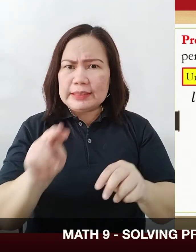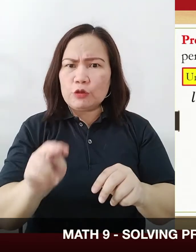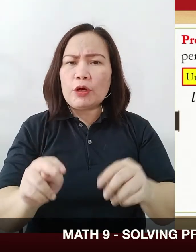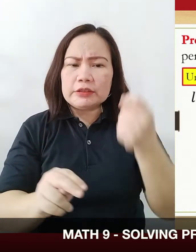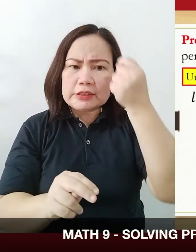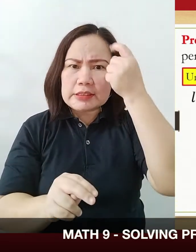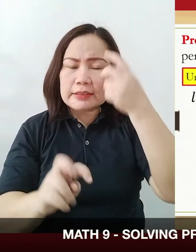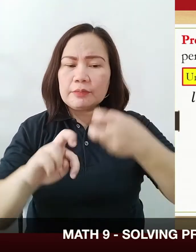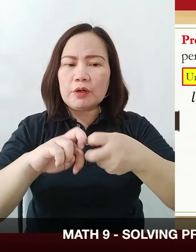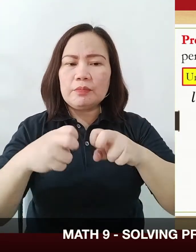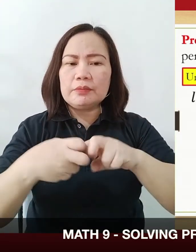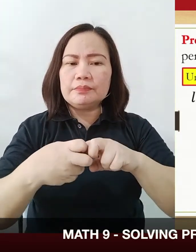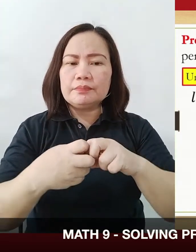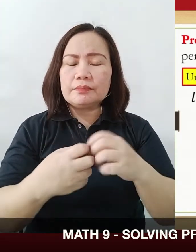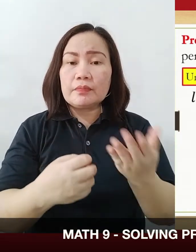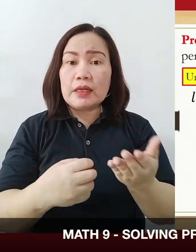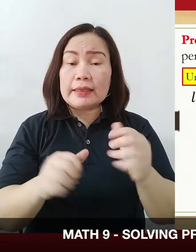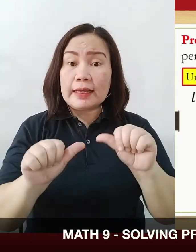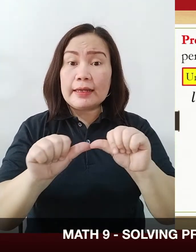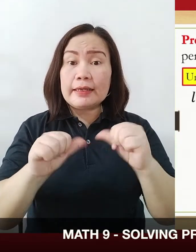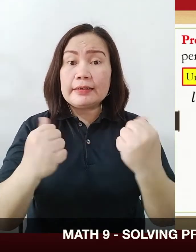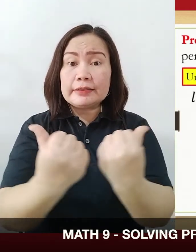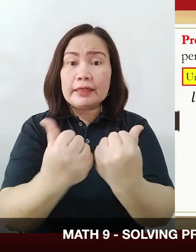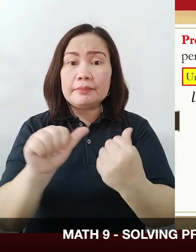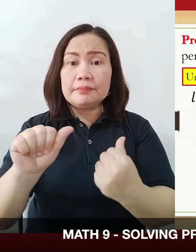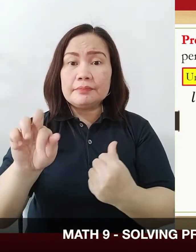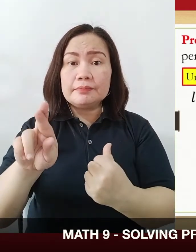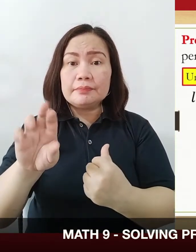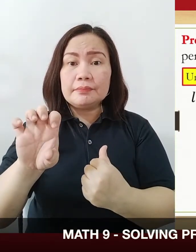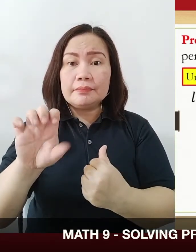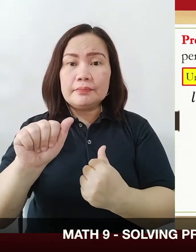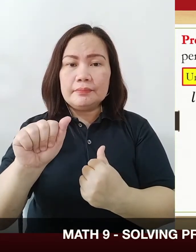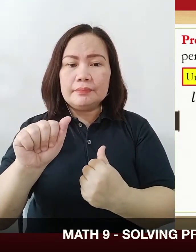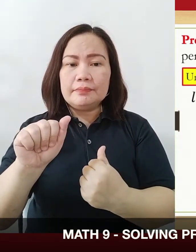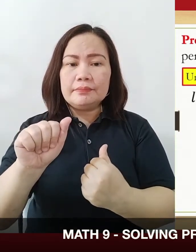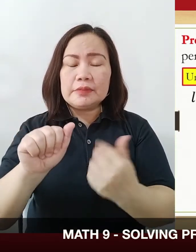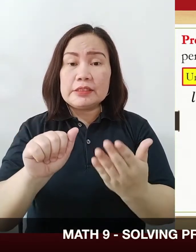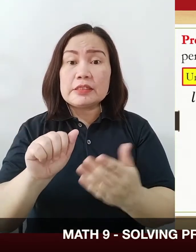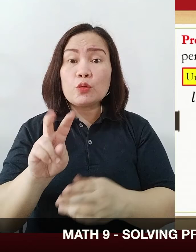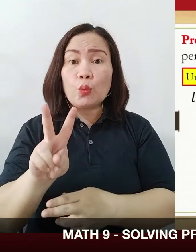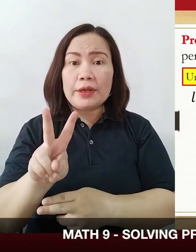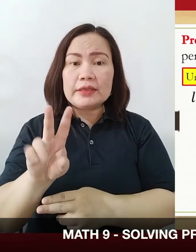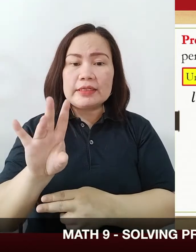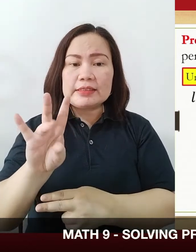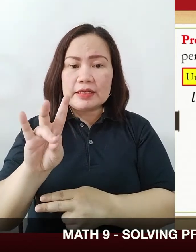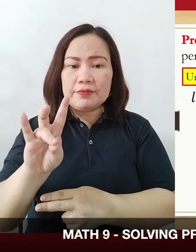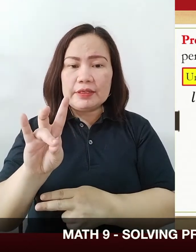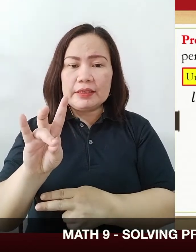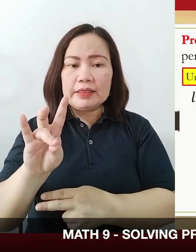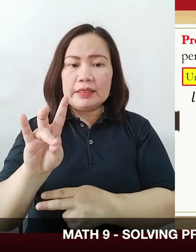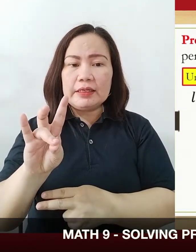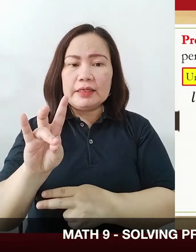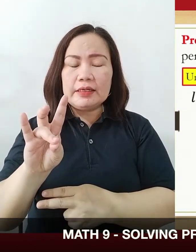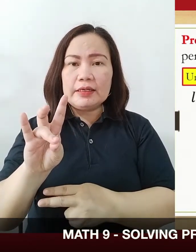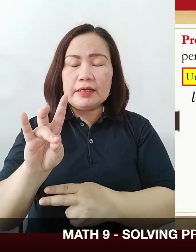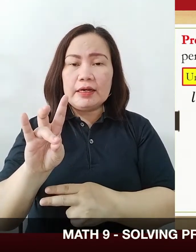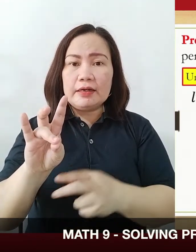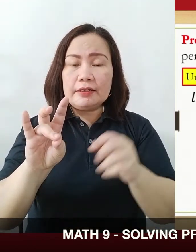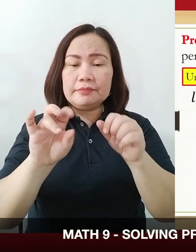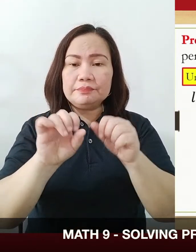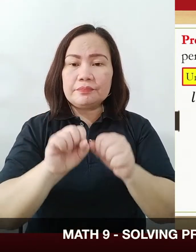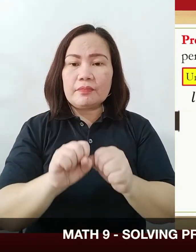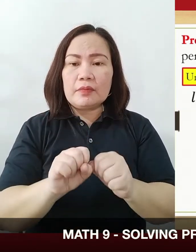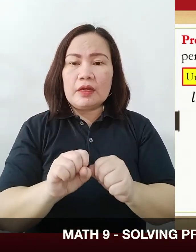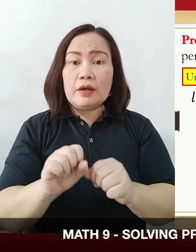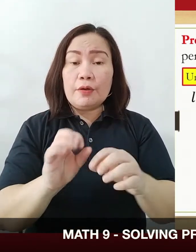says here that the area of the rectangular table is 27 square feet. So